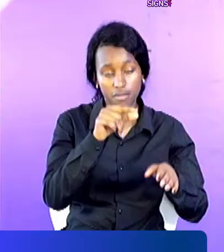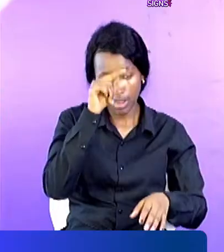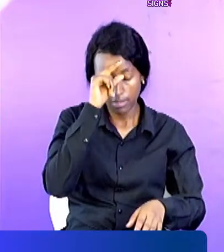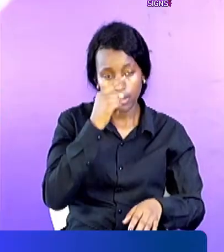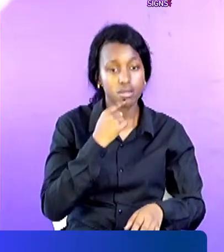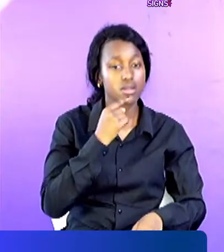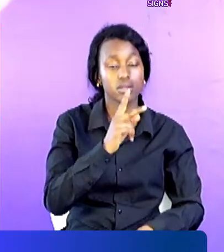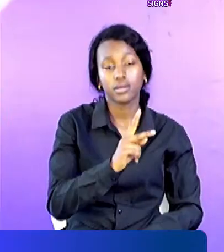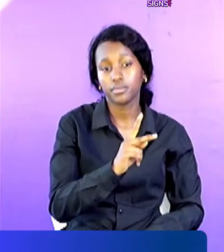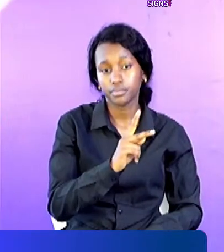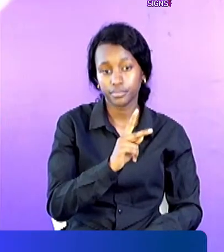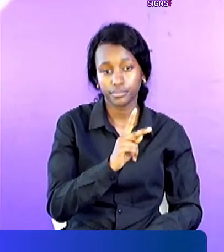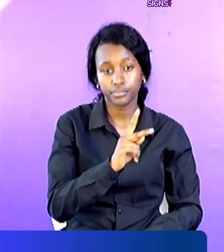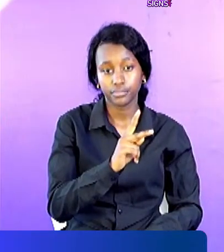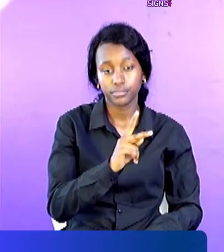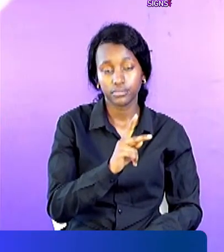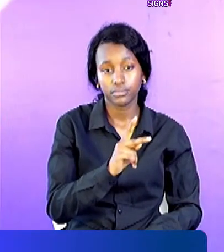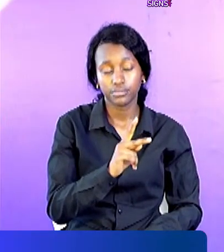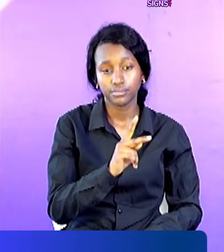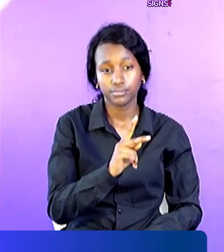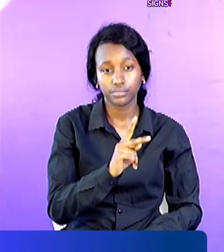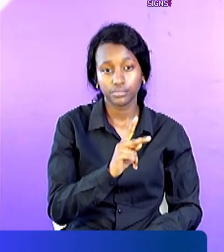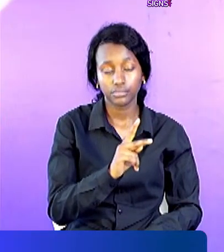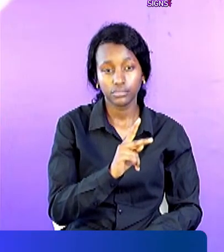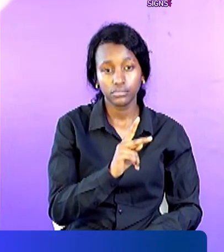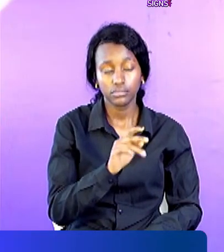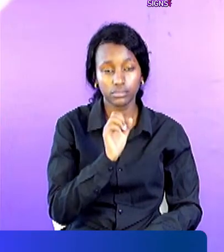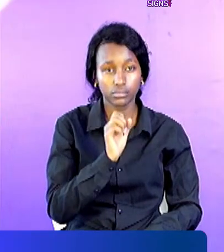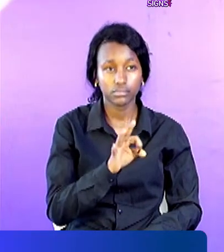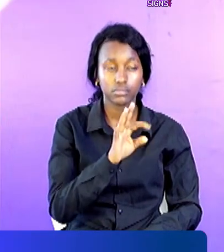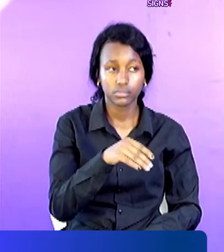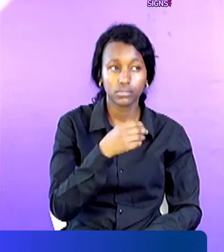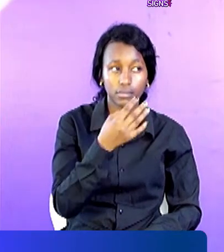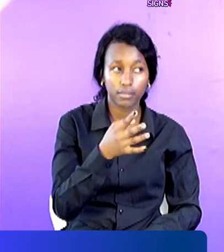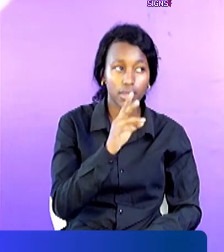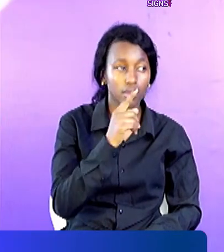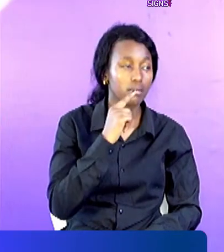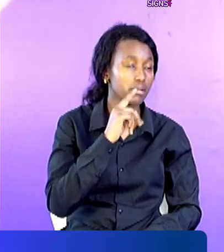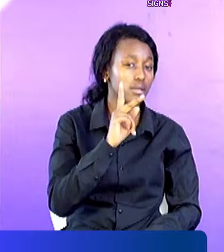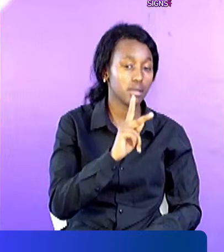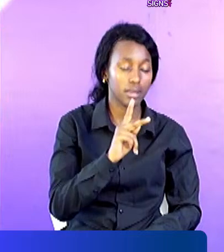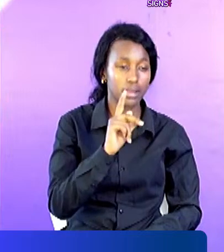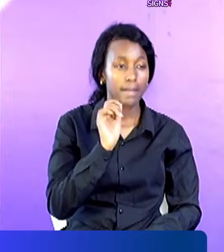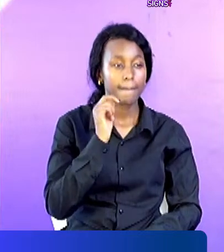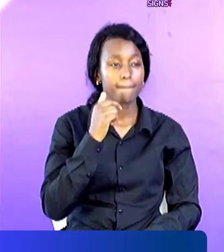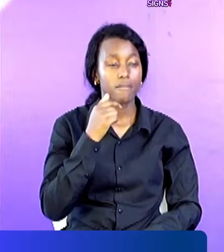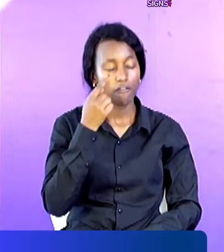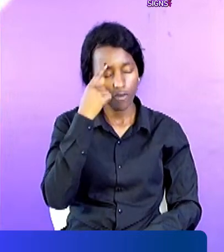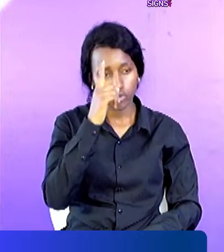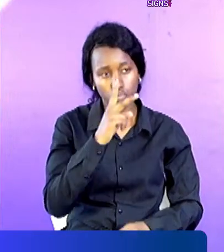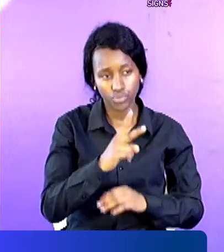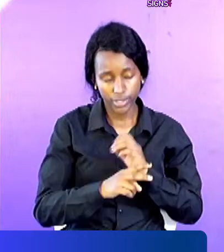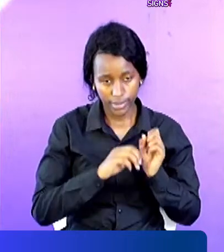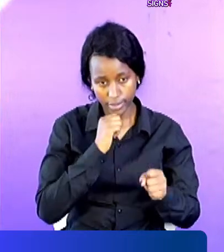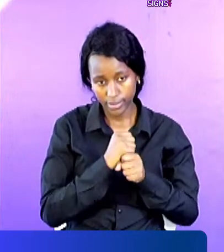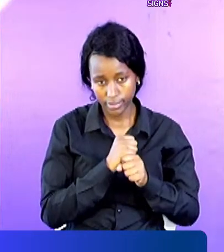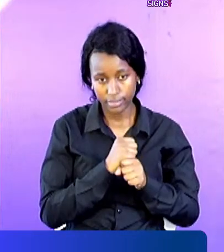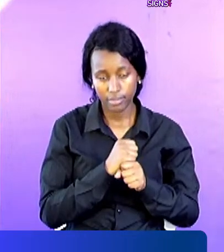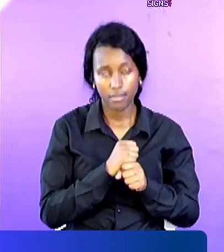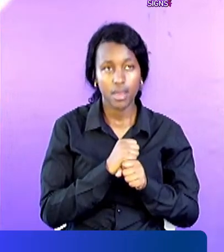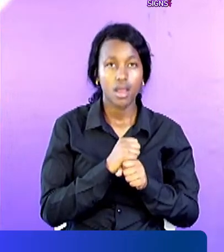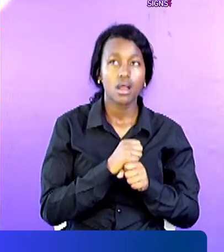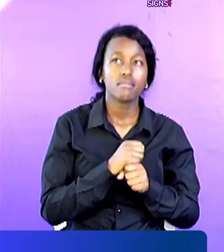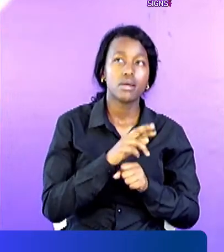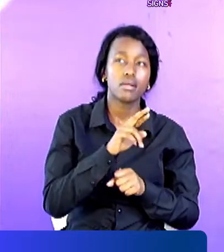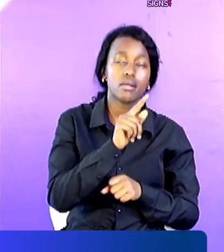100,000, Yeah. and for a period of, let's say, 2 years, Yeah. whatever period, at a rate of 10%.